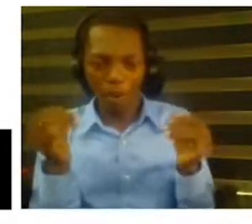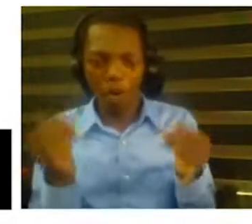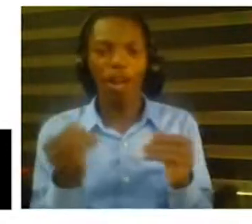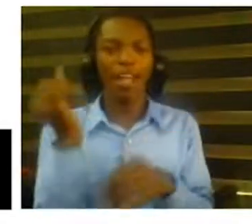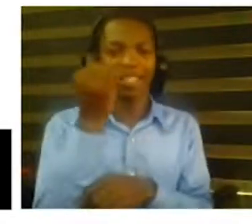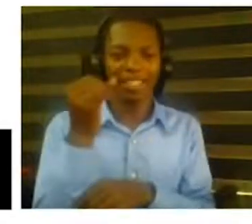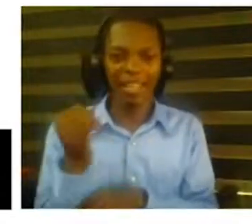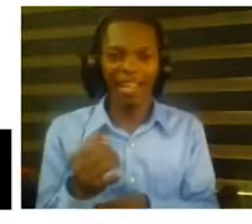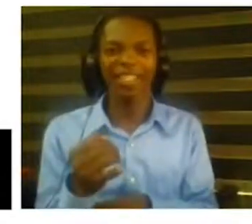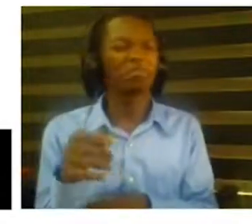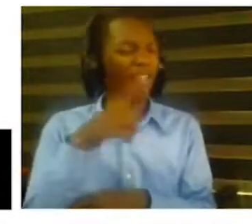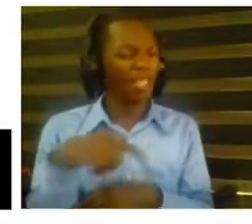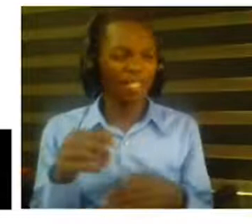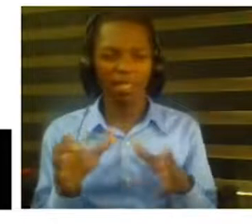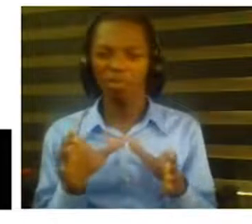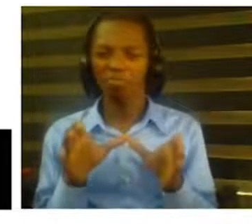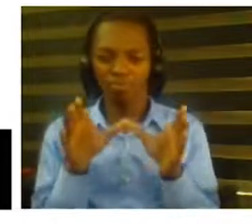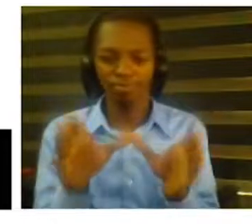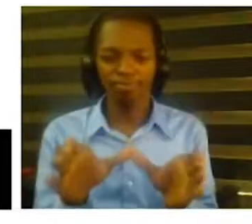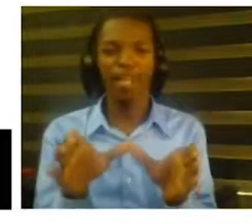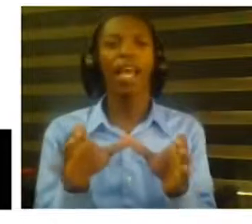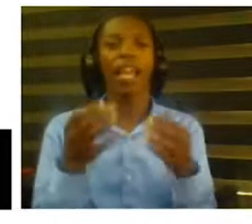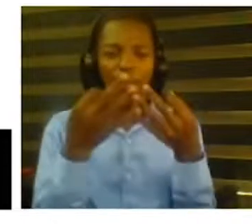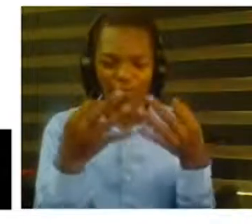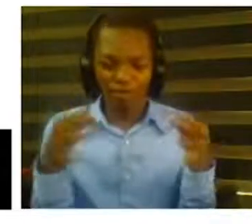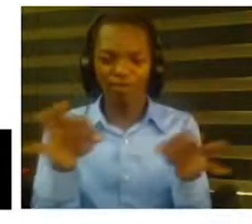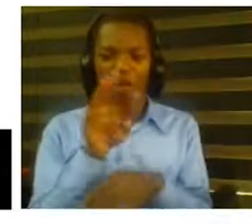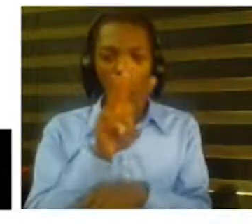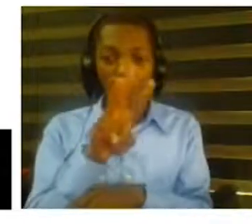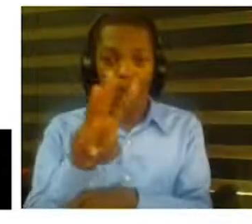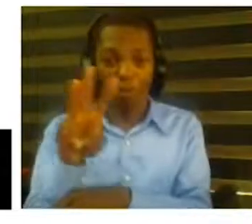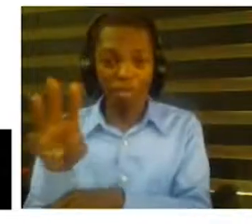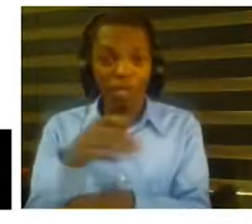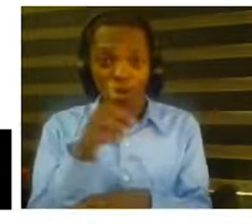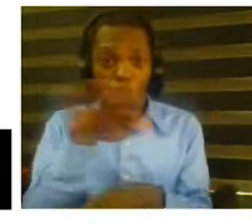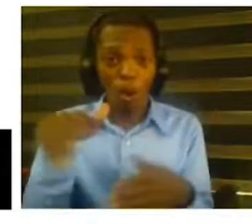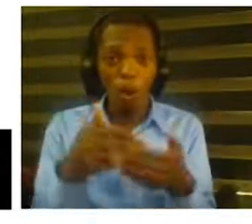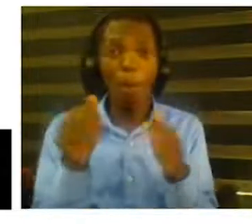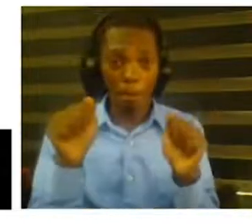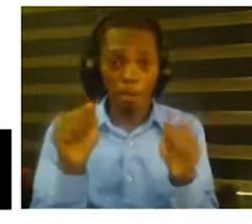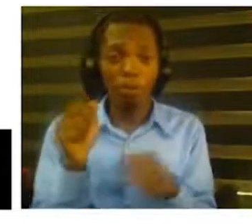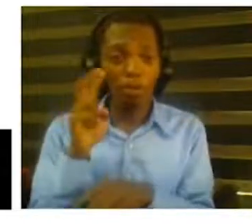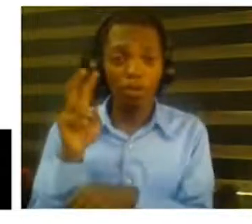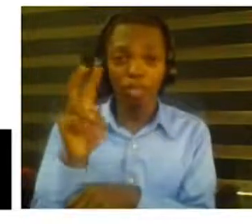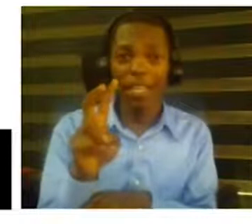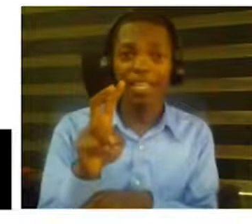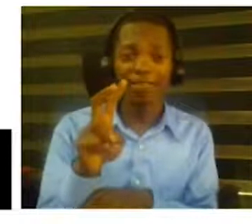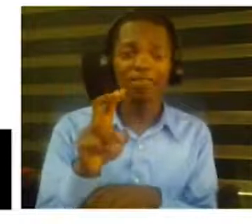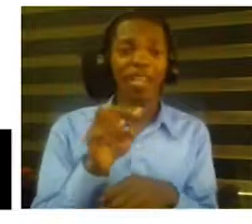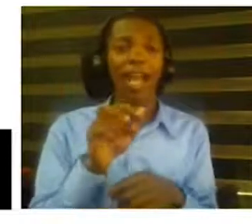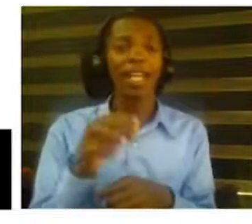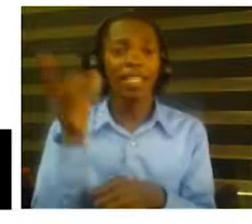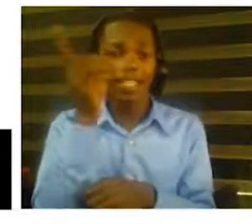On Right is a free website you can all access called designingwithpeople.org. Online